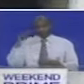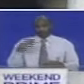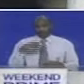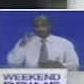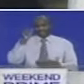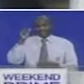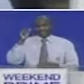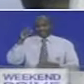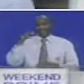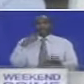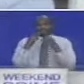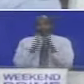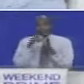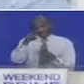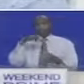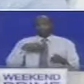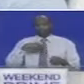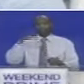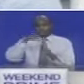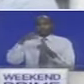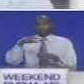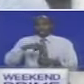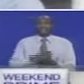Kuzungumza na watu wetu waliotupigia kura.